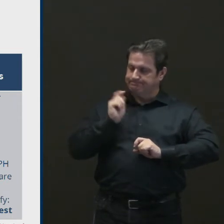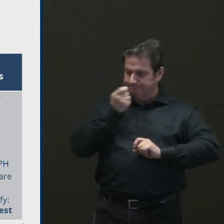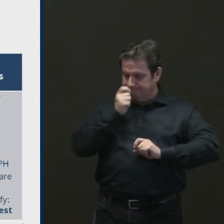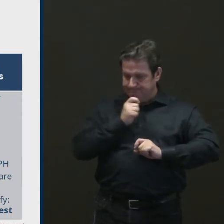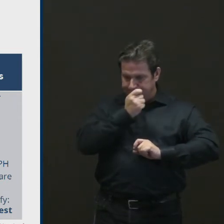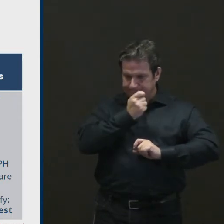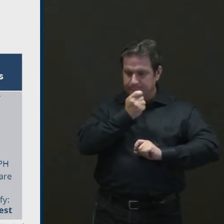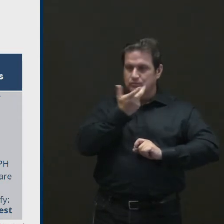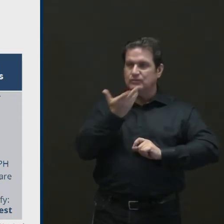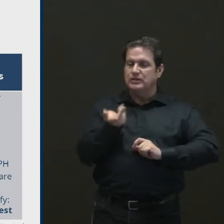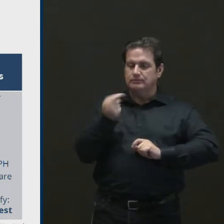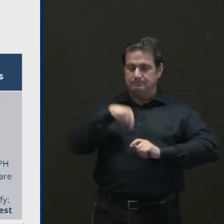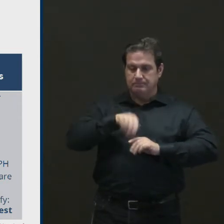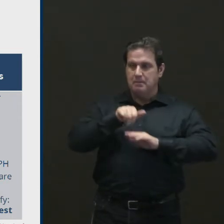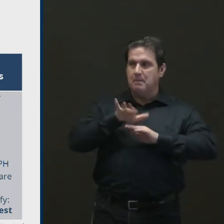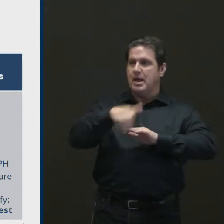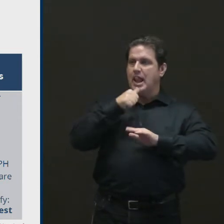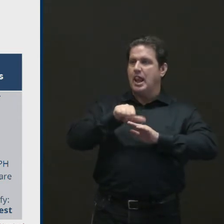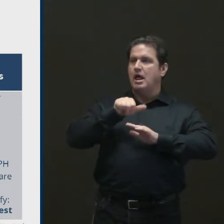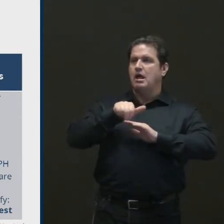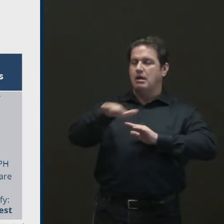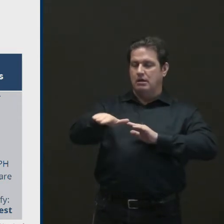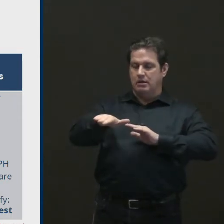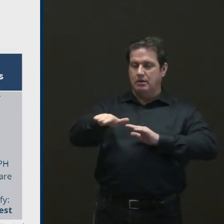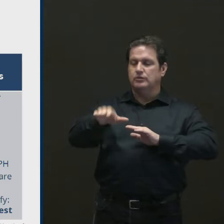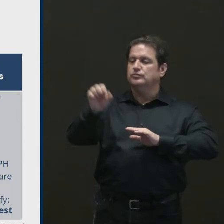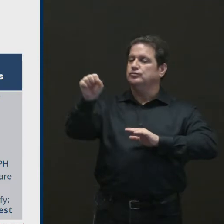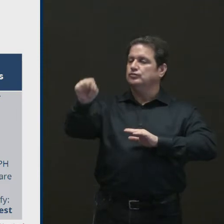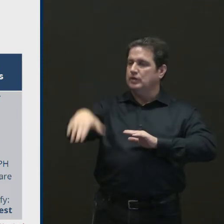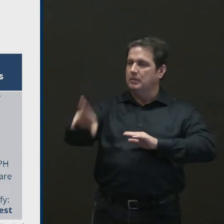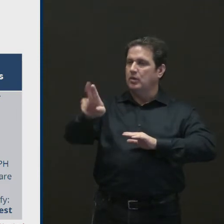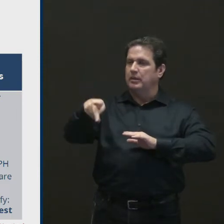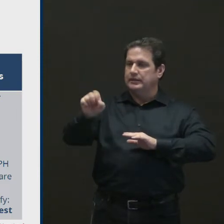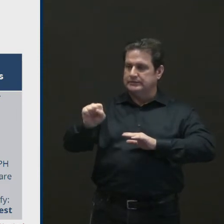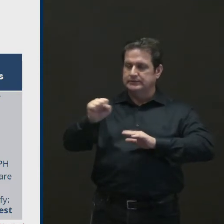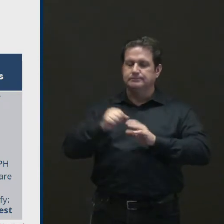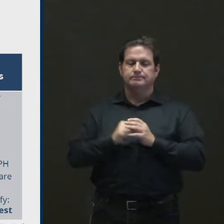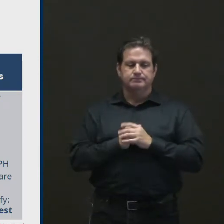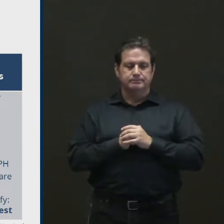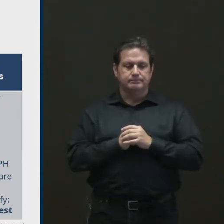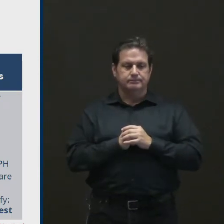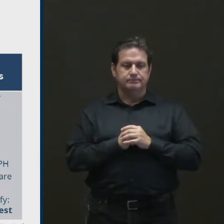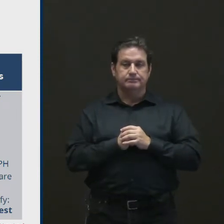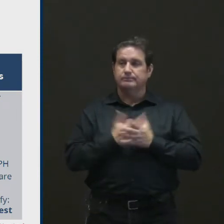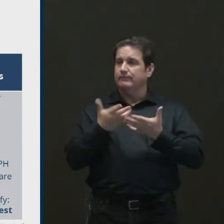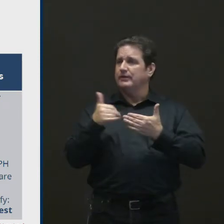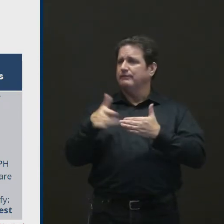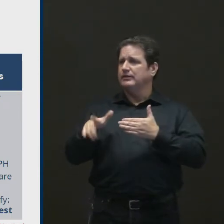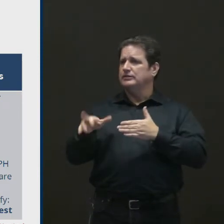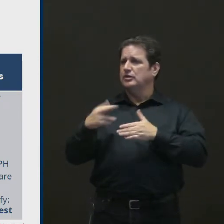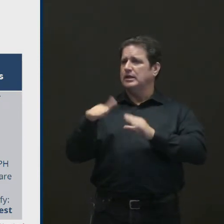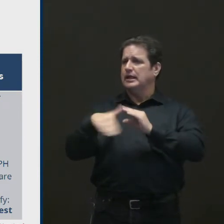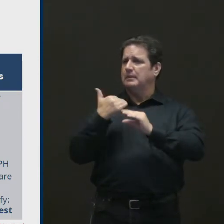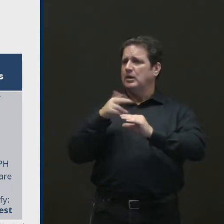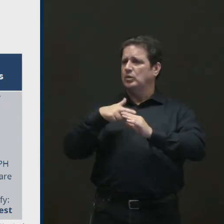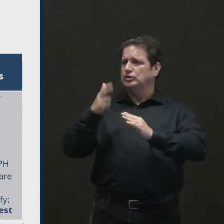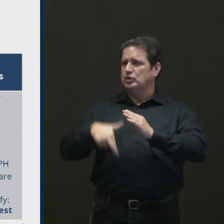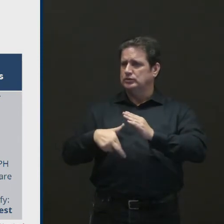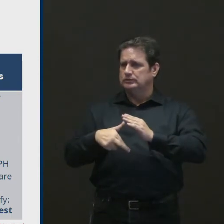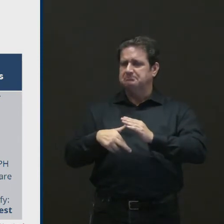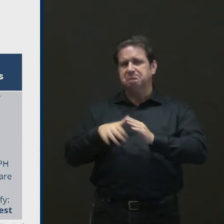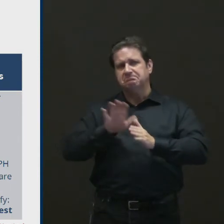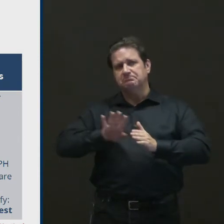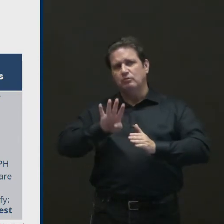the test, mailed it back in, or dropped it in a UPS overnight box, gets their results emailed to them within